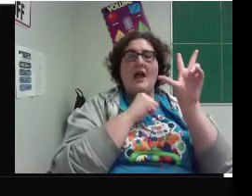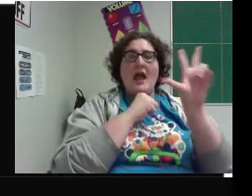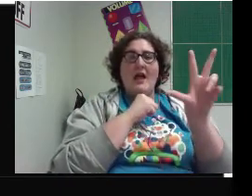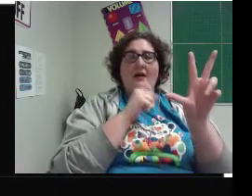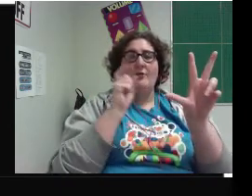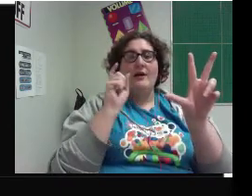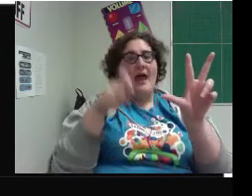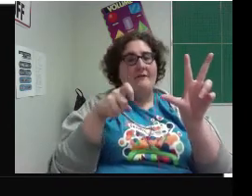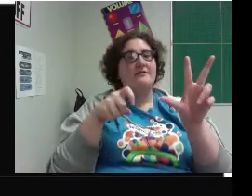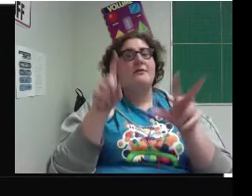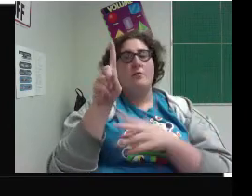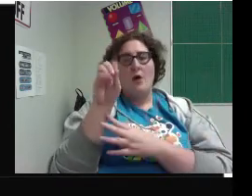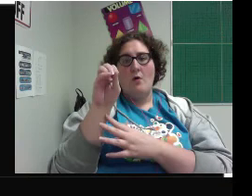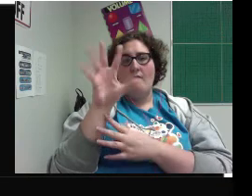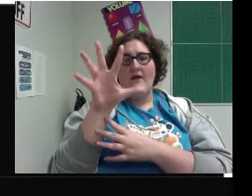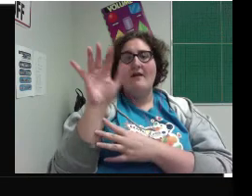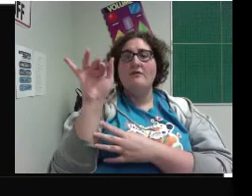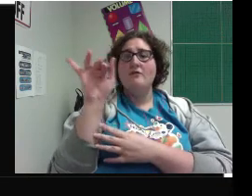105